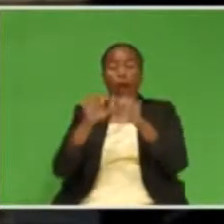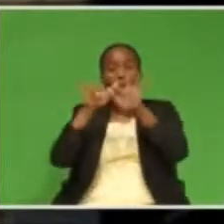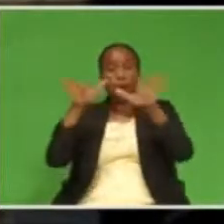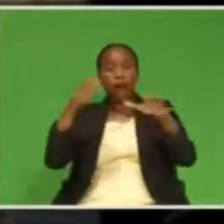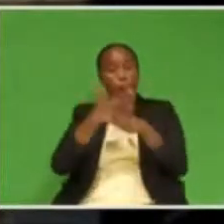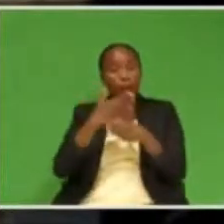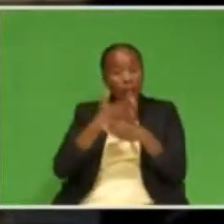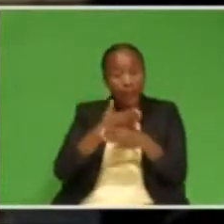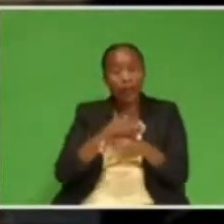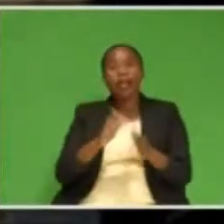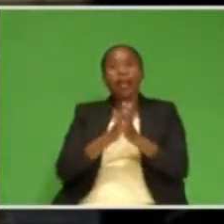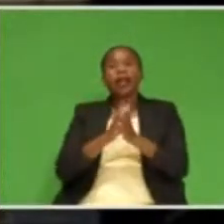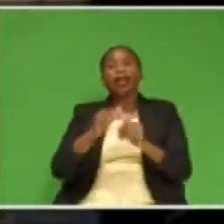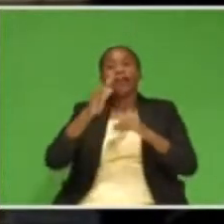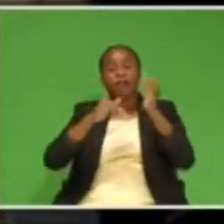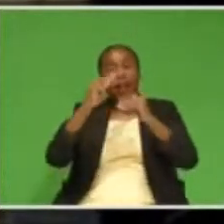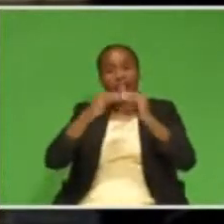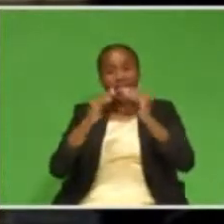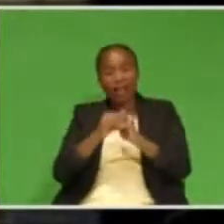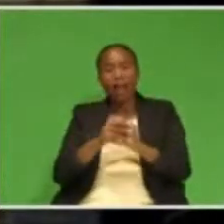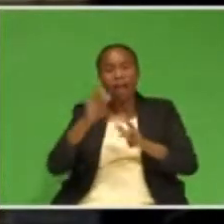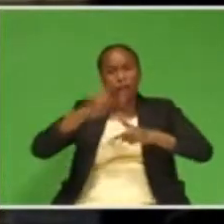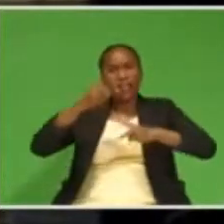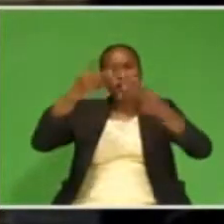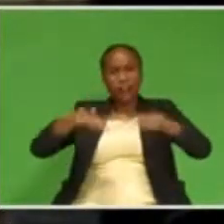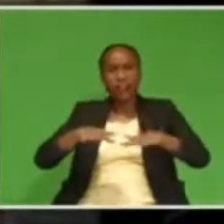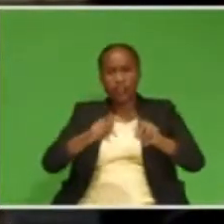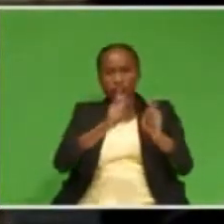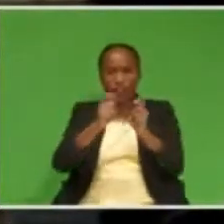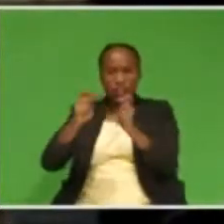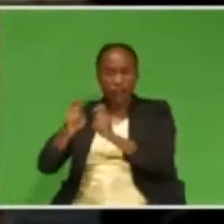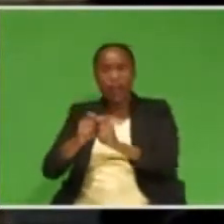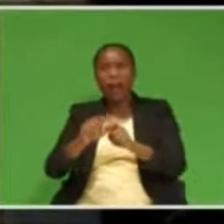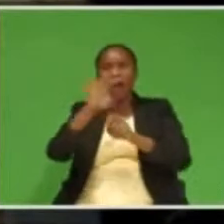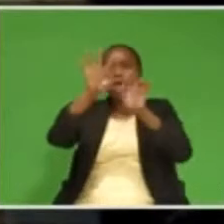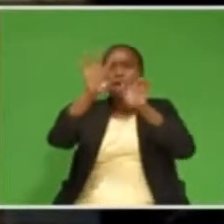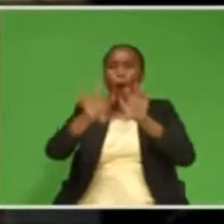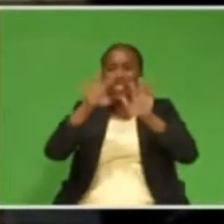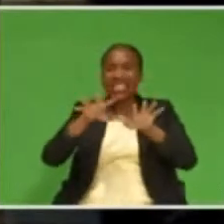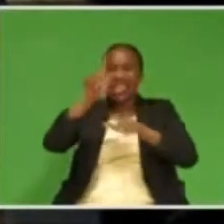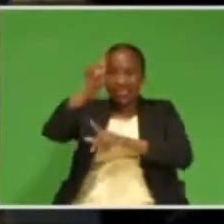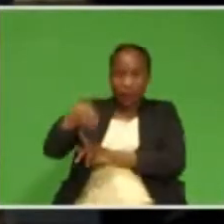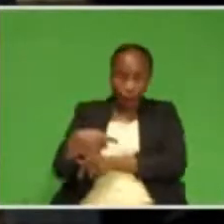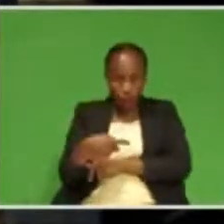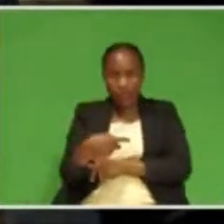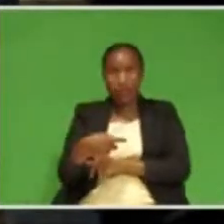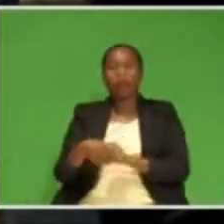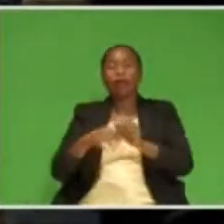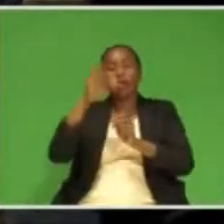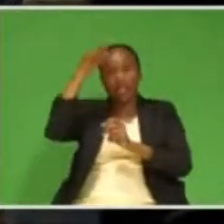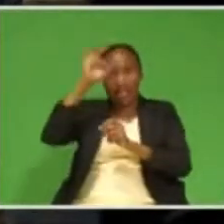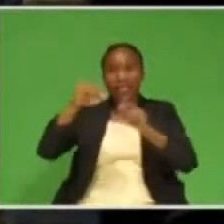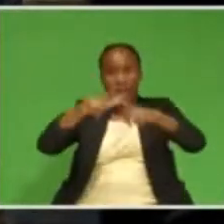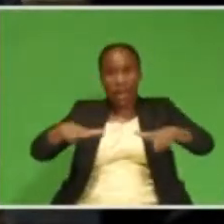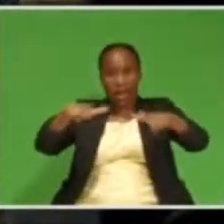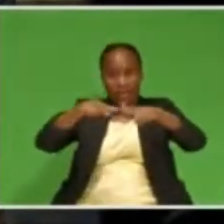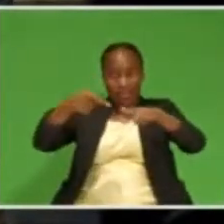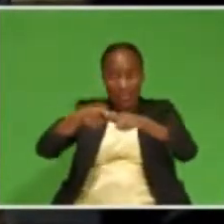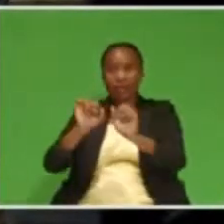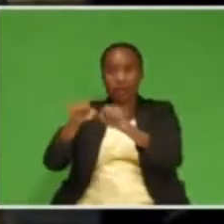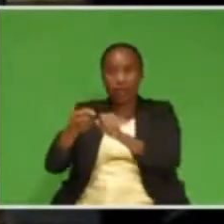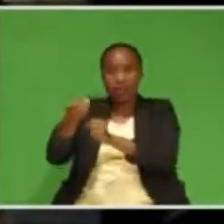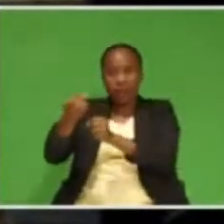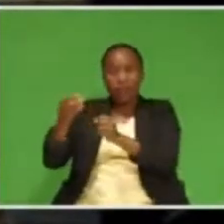Infrastructure has finalized the transfer of 14,000 hectares of state land for housing. Access to